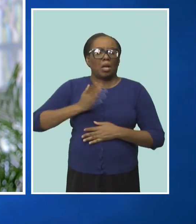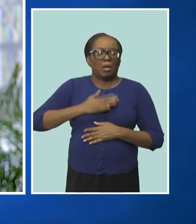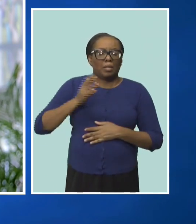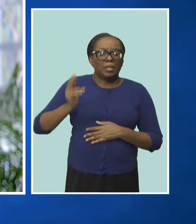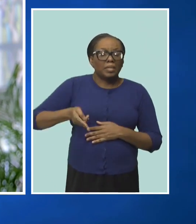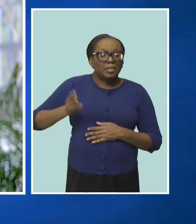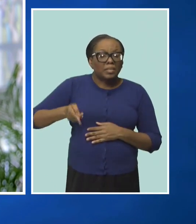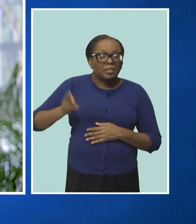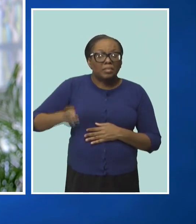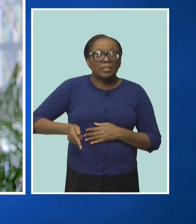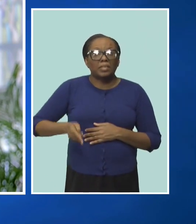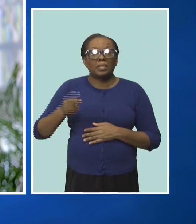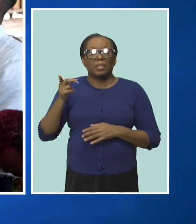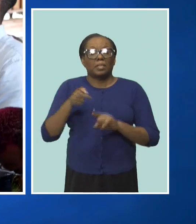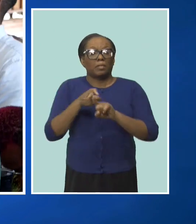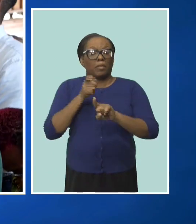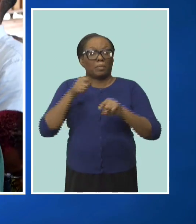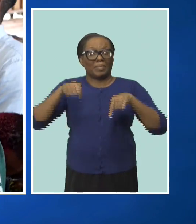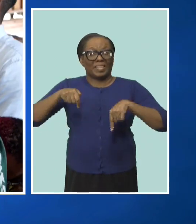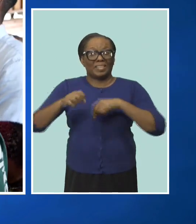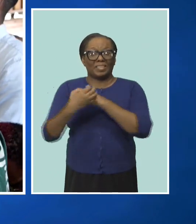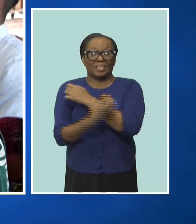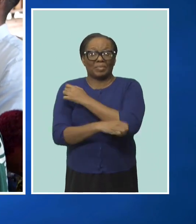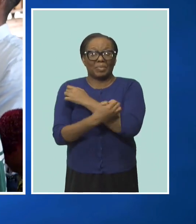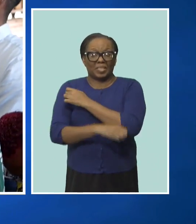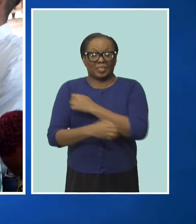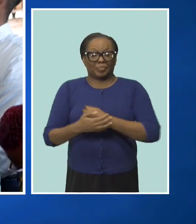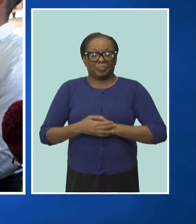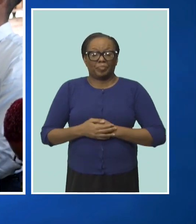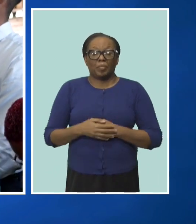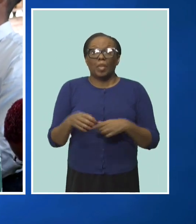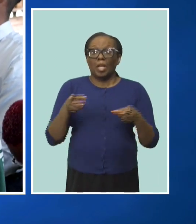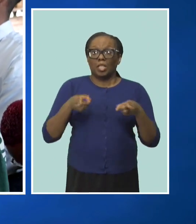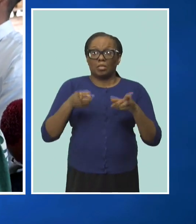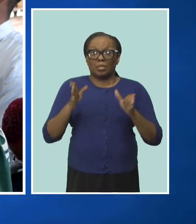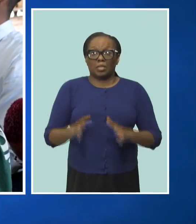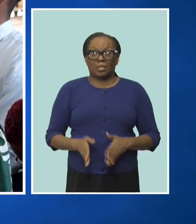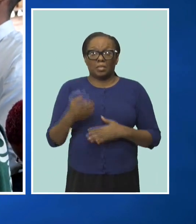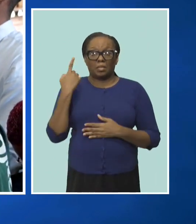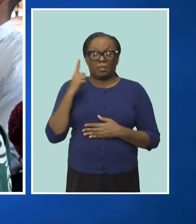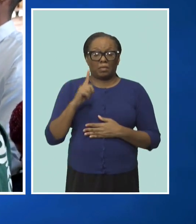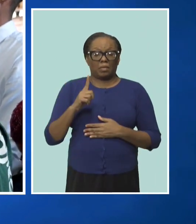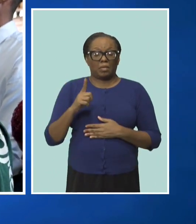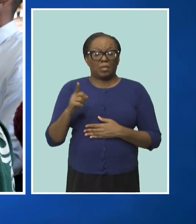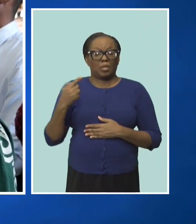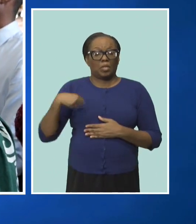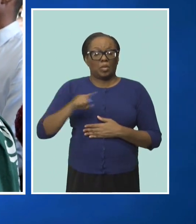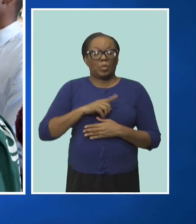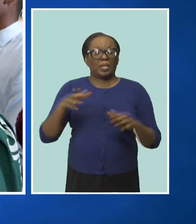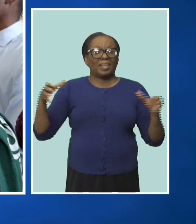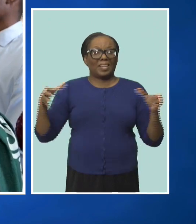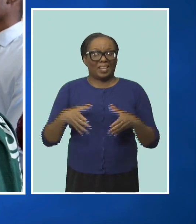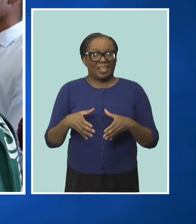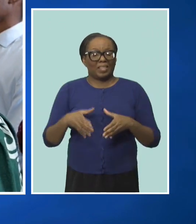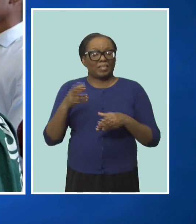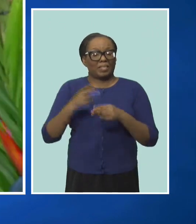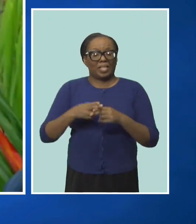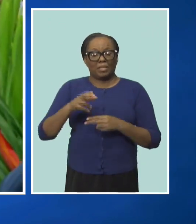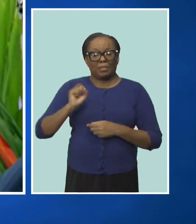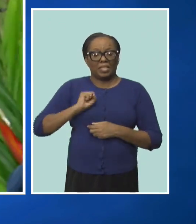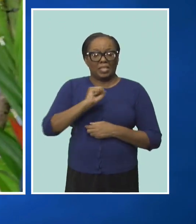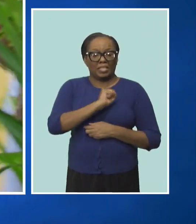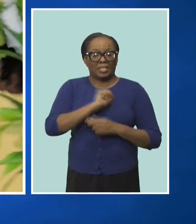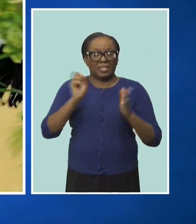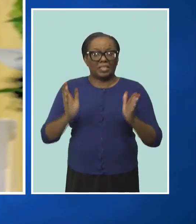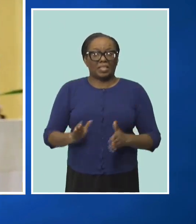that is St. Peter. Director of the Regathering Secretariat, Senator John King, says the St. Peter Regathering